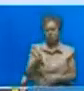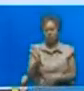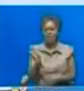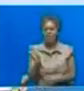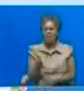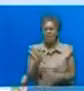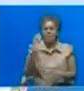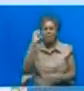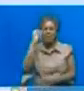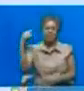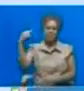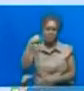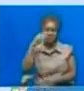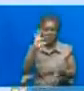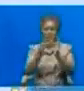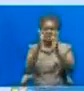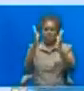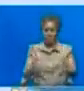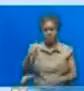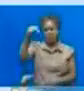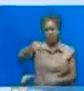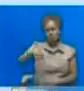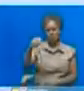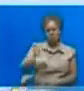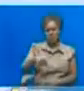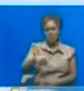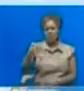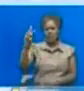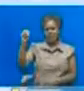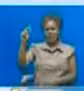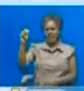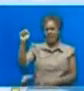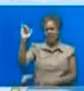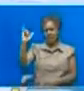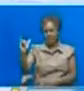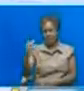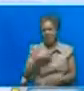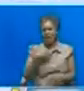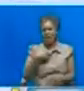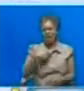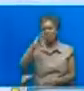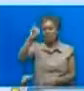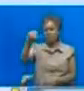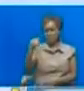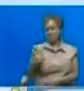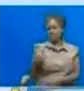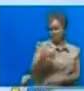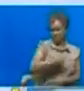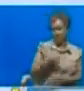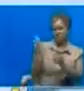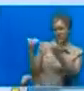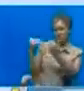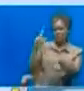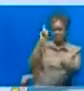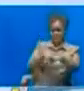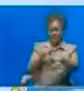have you. Meresha Owiti was our sign language interpreter, and I'm Mansika Chingira. We've got Jeff Koina coming up next. Absolutely, and time